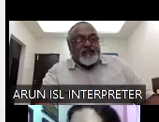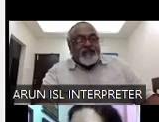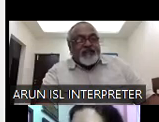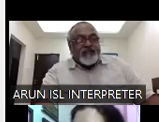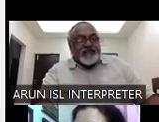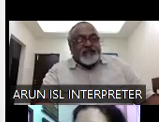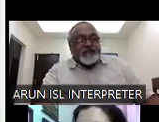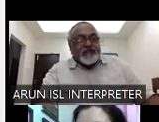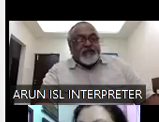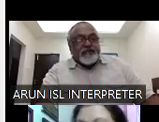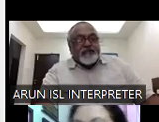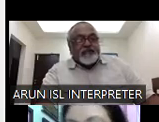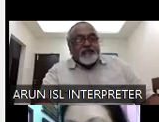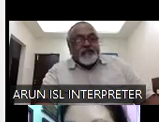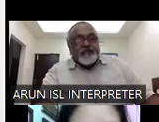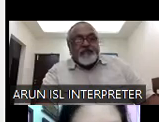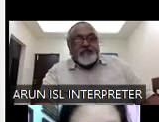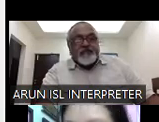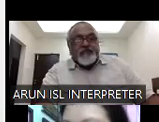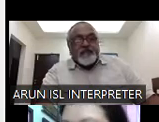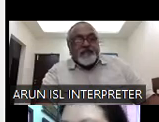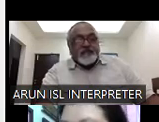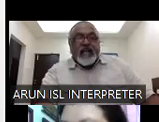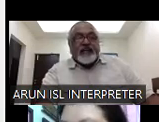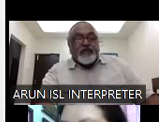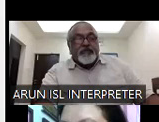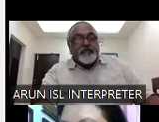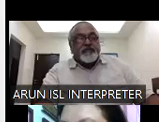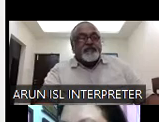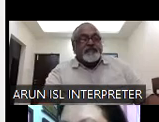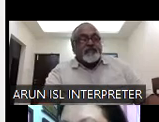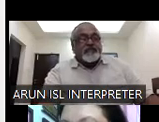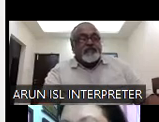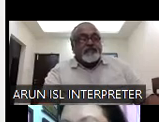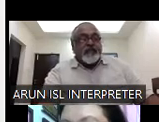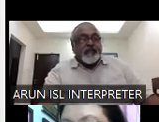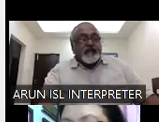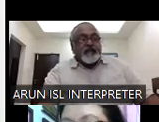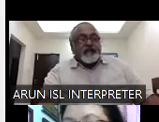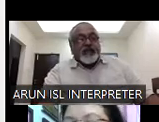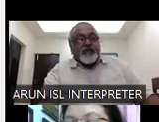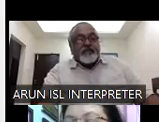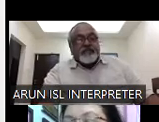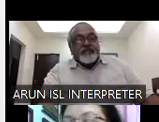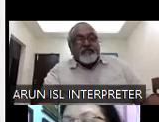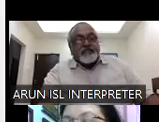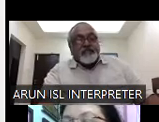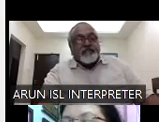So I will talk a little louder. Yeah. Thank you. Thank you,